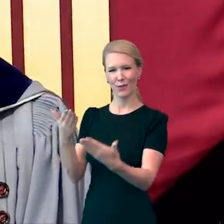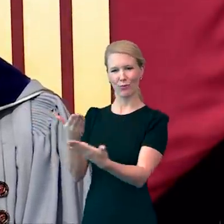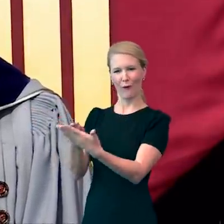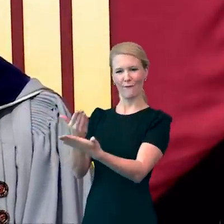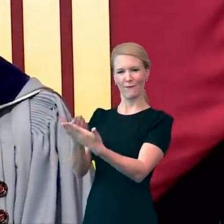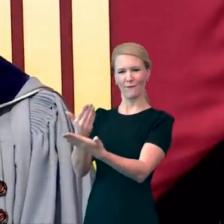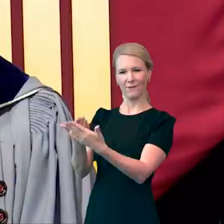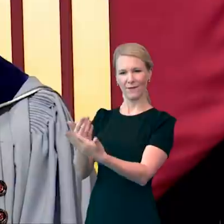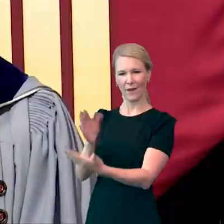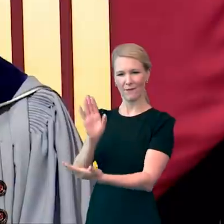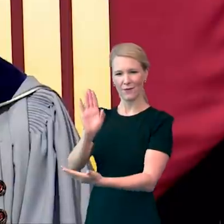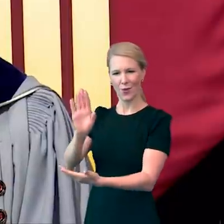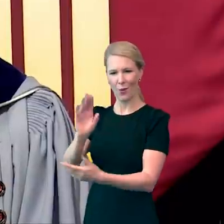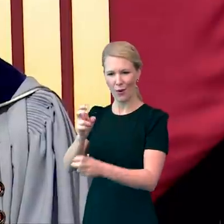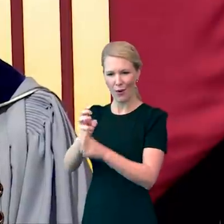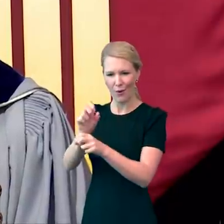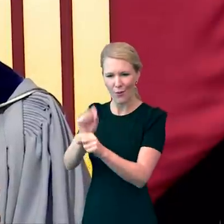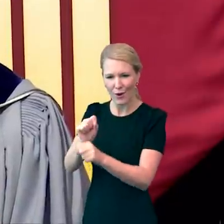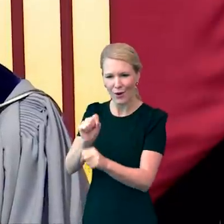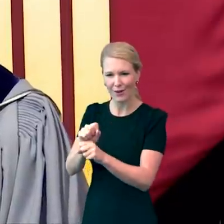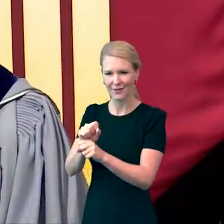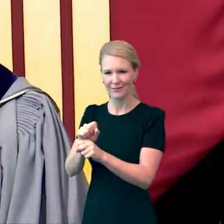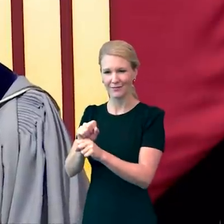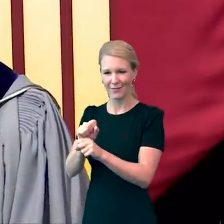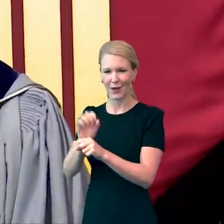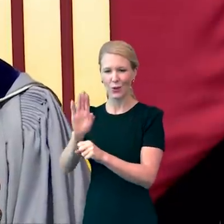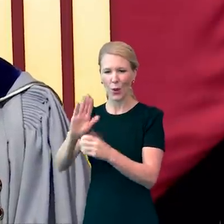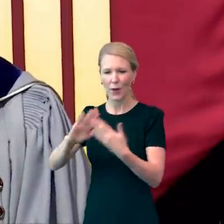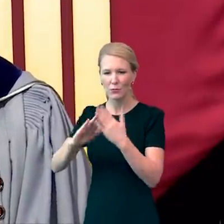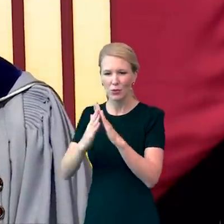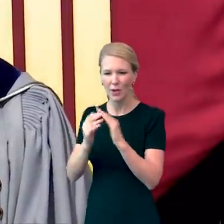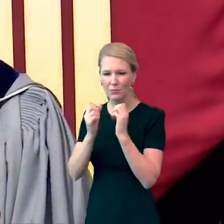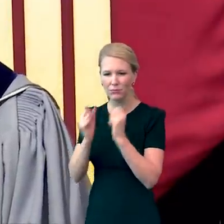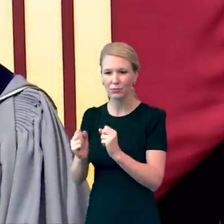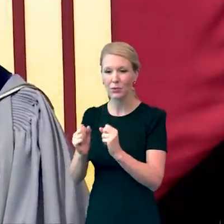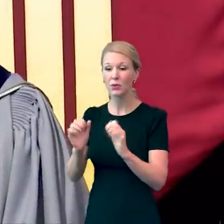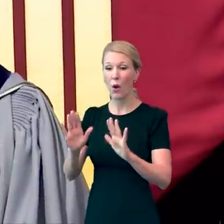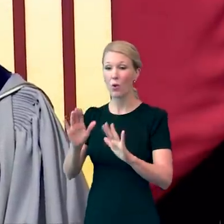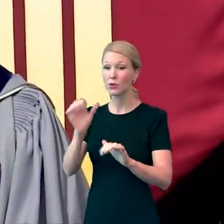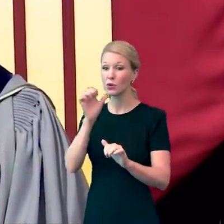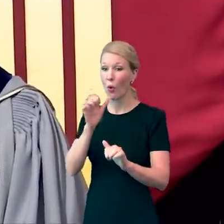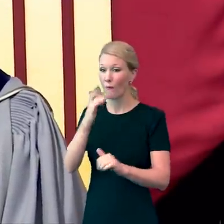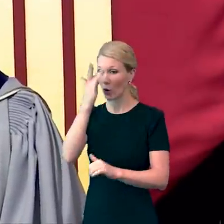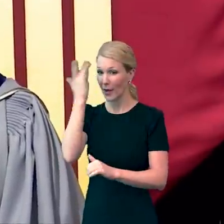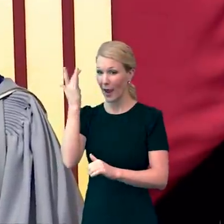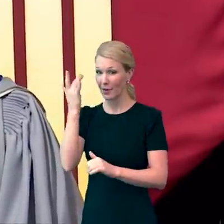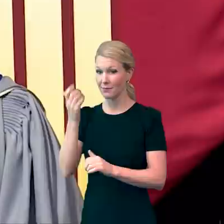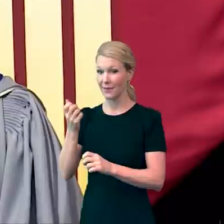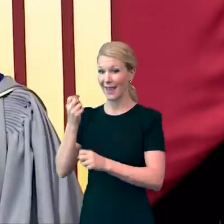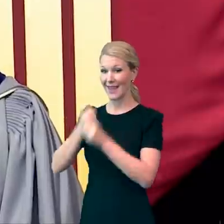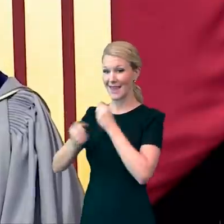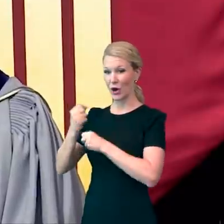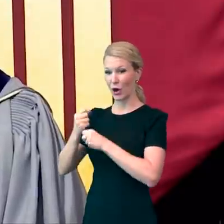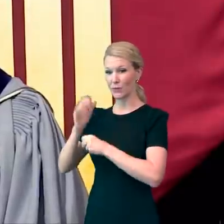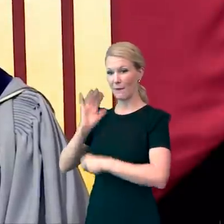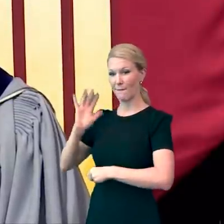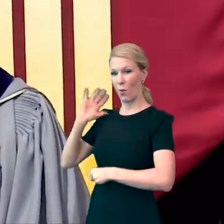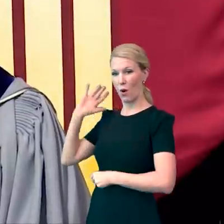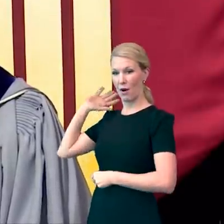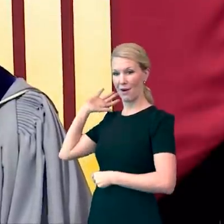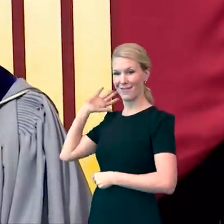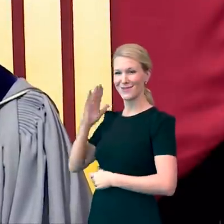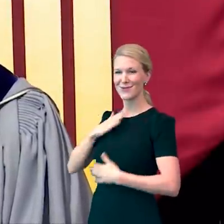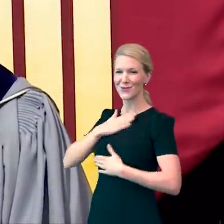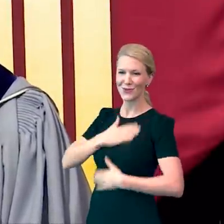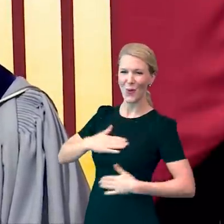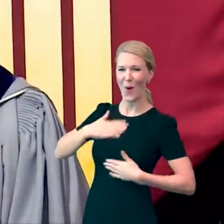a testament to both your individual strength of character and the bonds of community you have built together. But let's not also